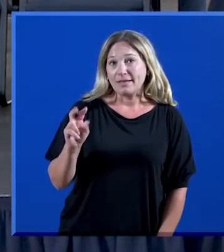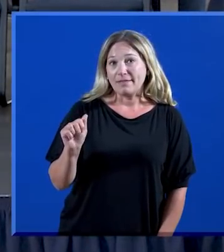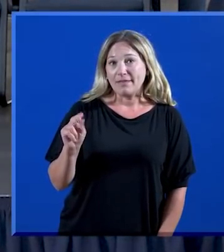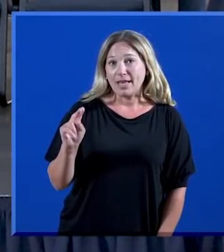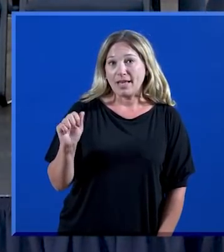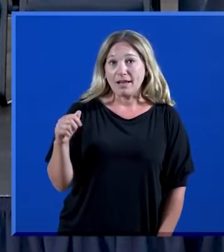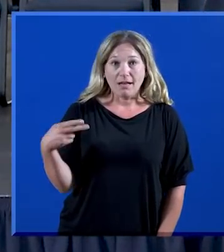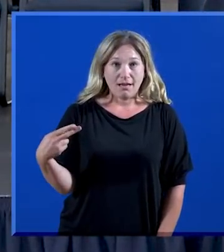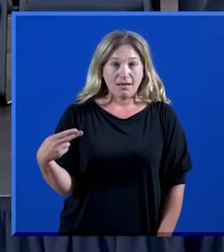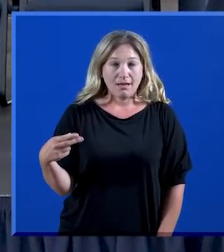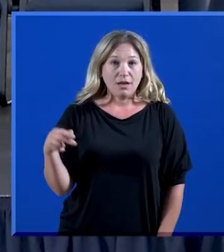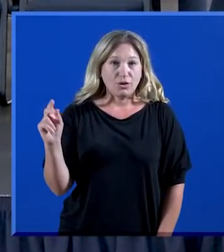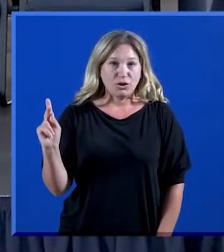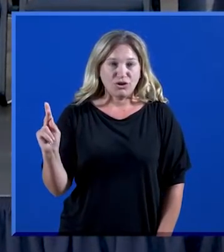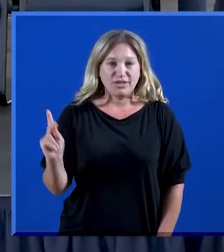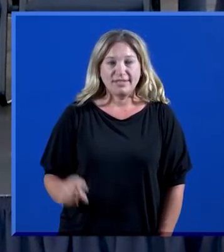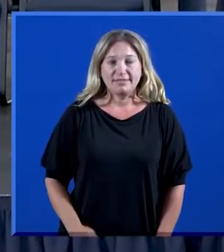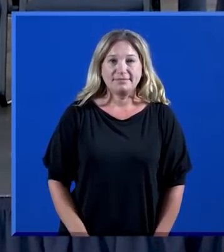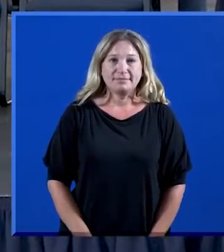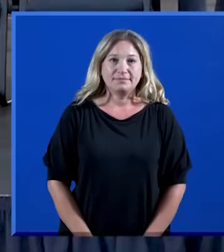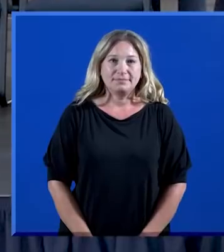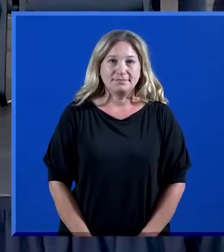Savannah Kirk.